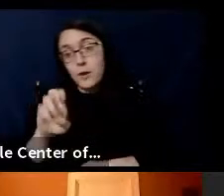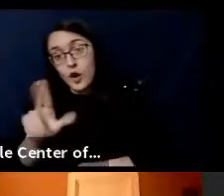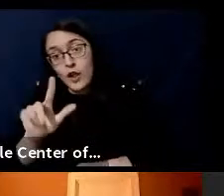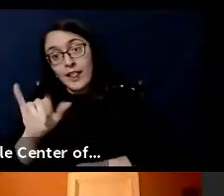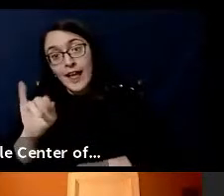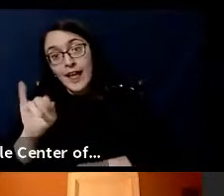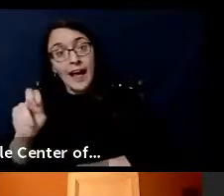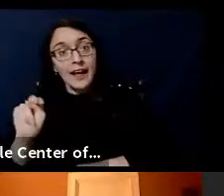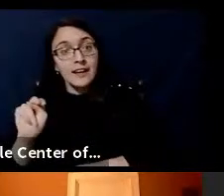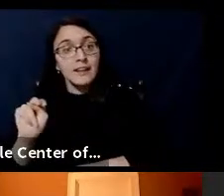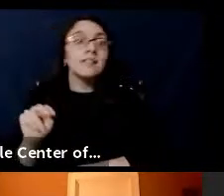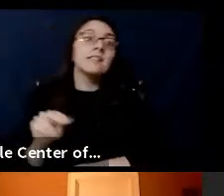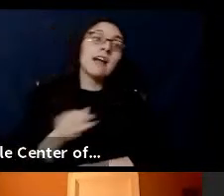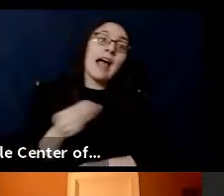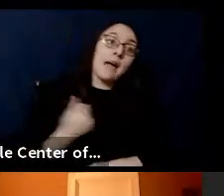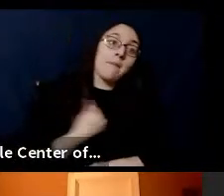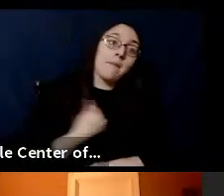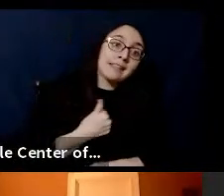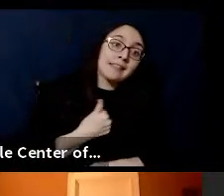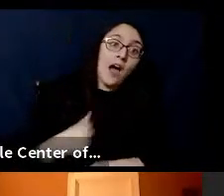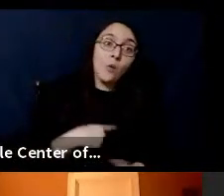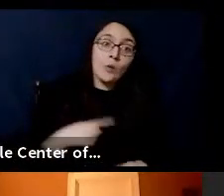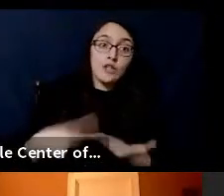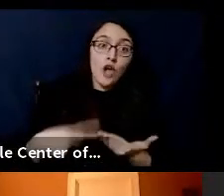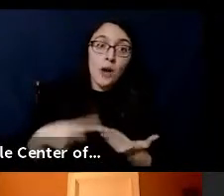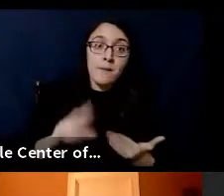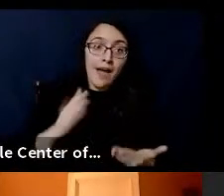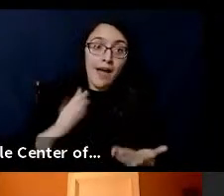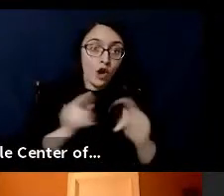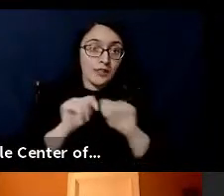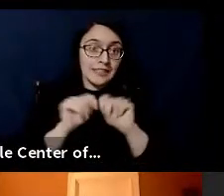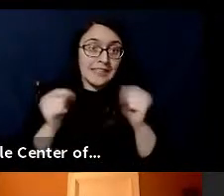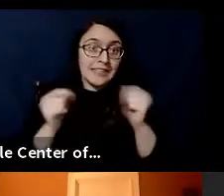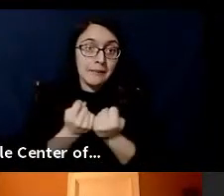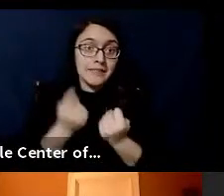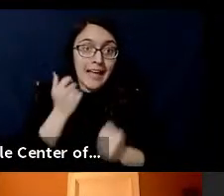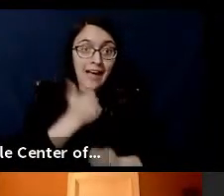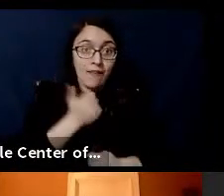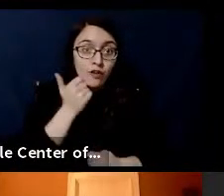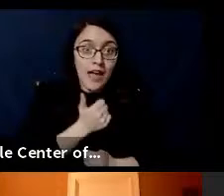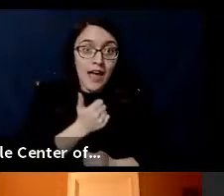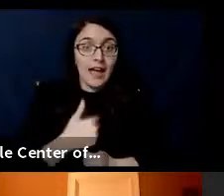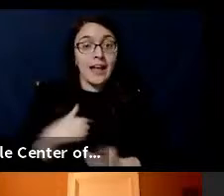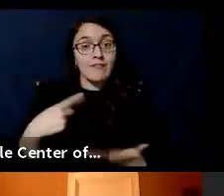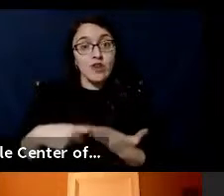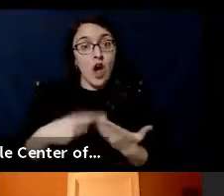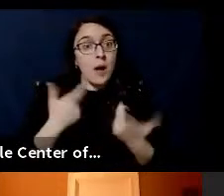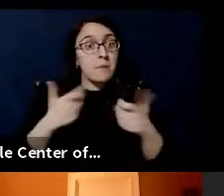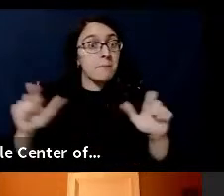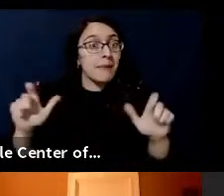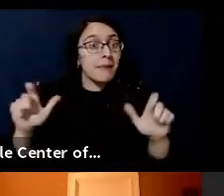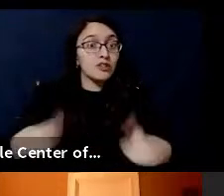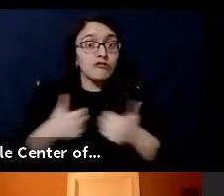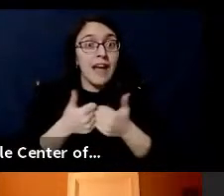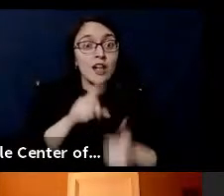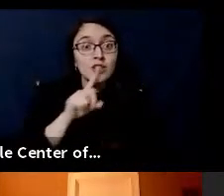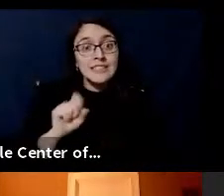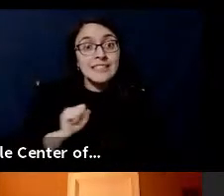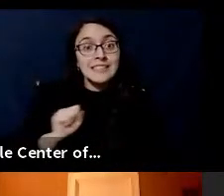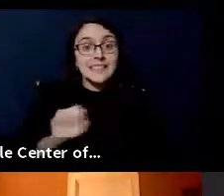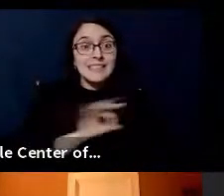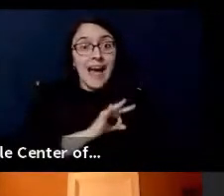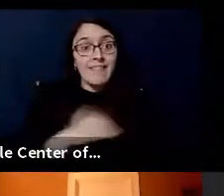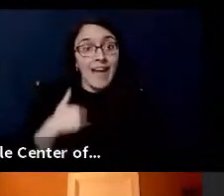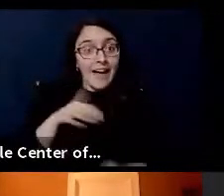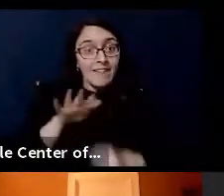teams every day, and I've told you multiple times about our biggest challenge is going to be staffing through this. And there's